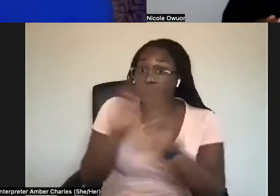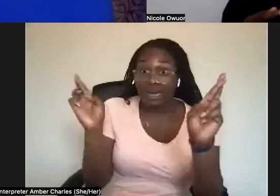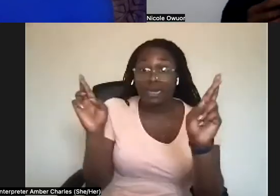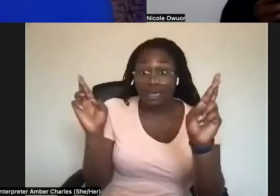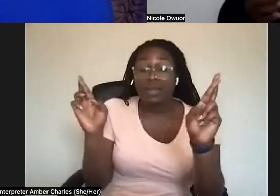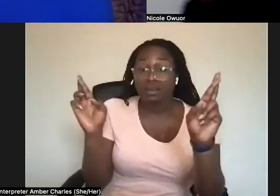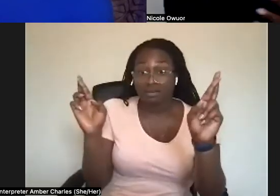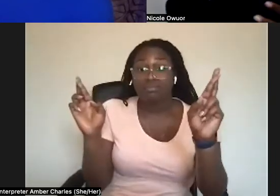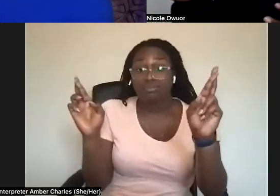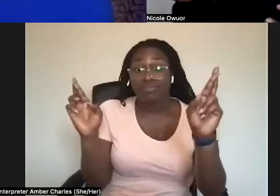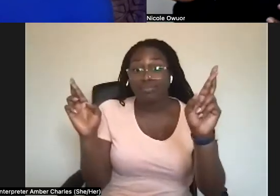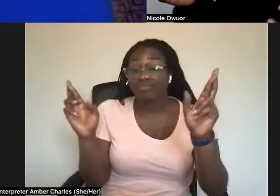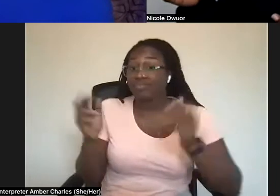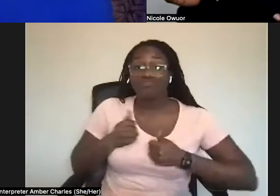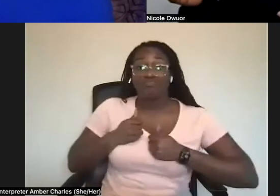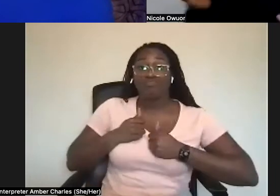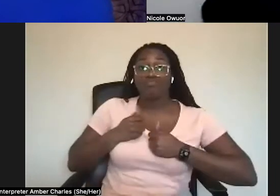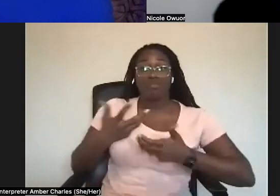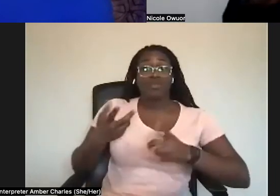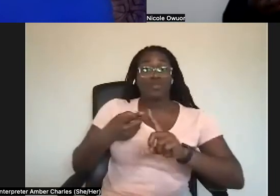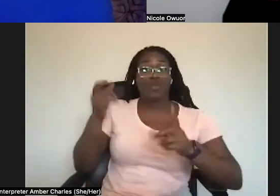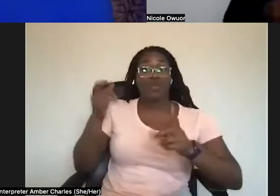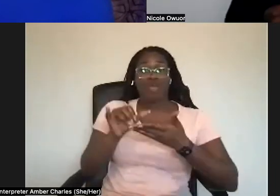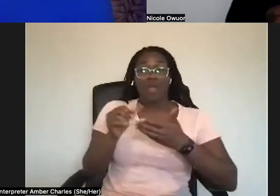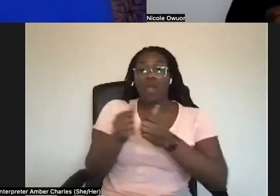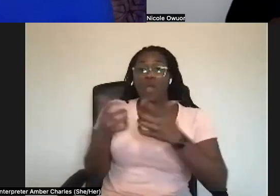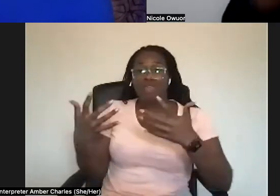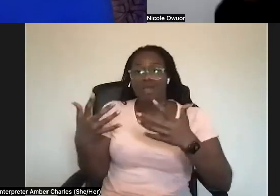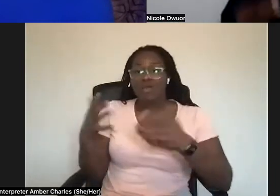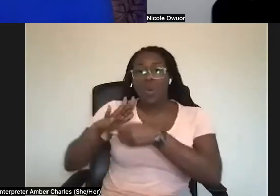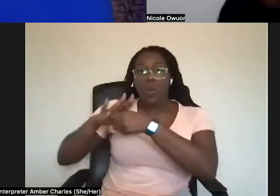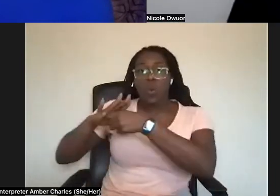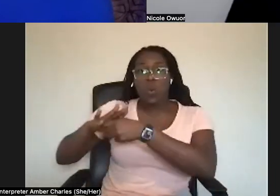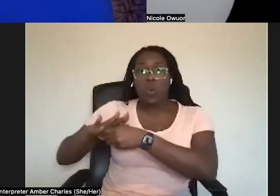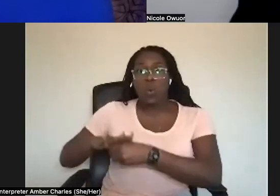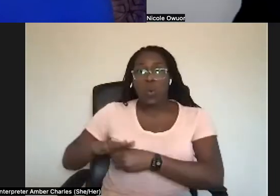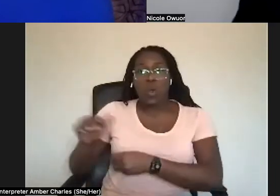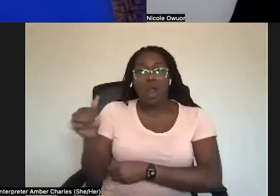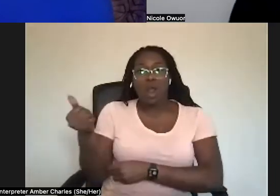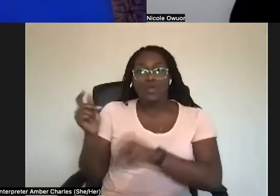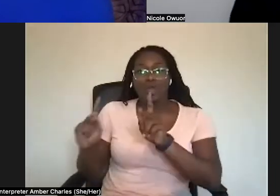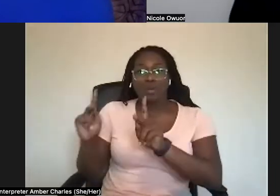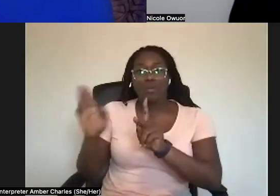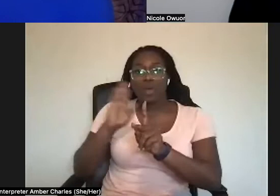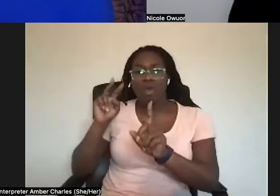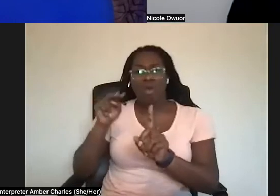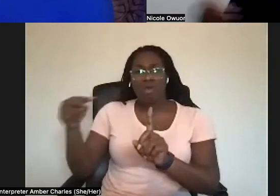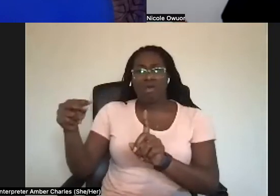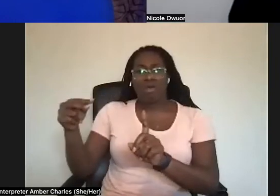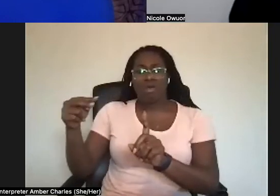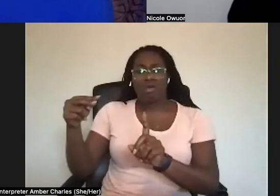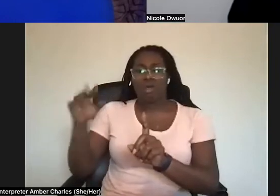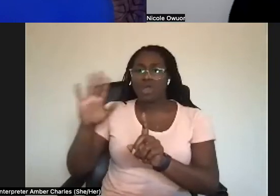to release yourself from that without this pressure of how other people are going to perceive